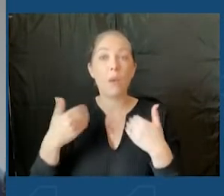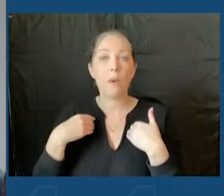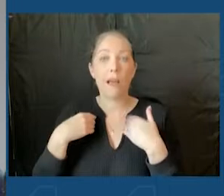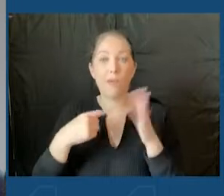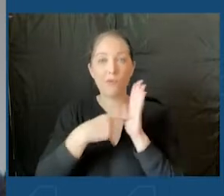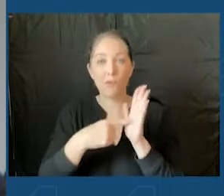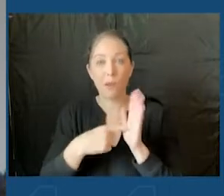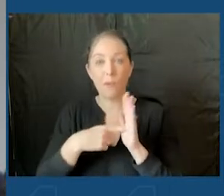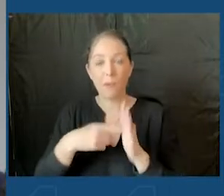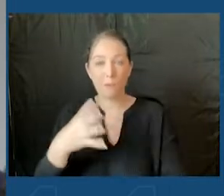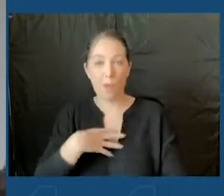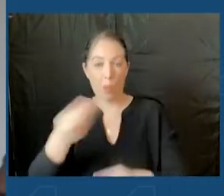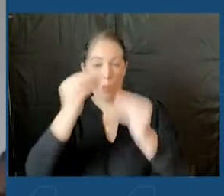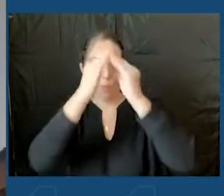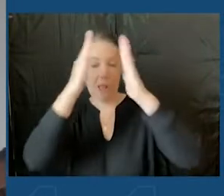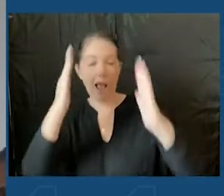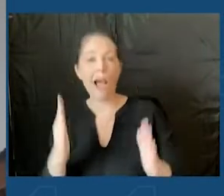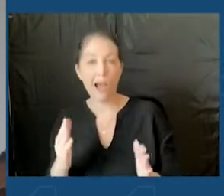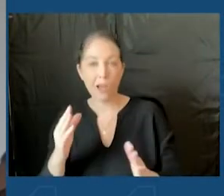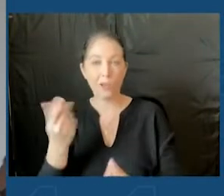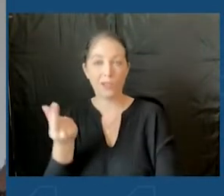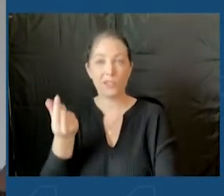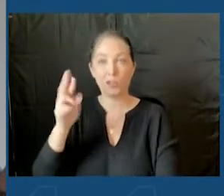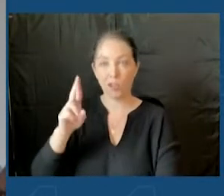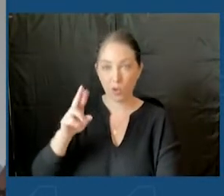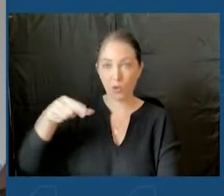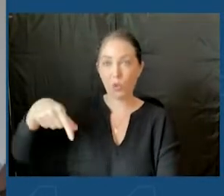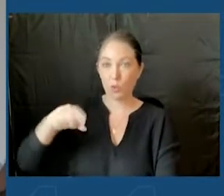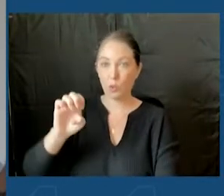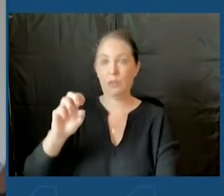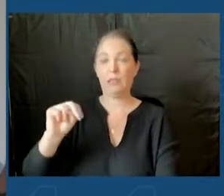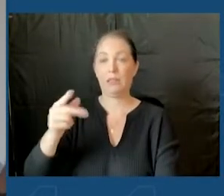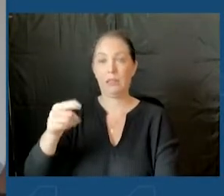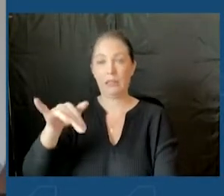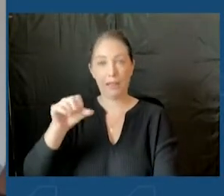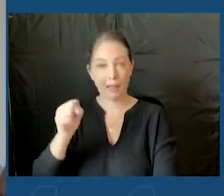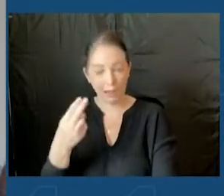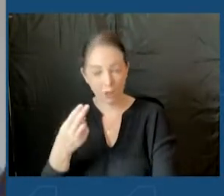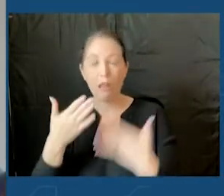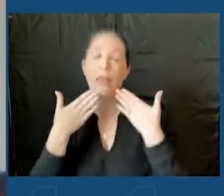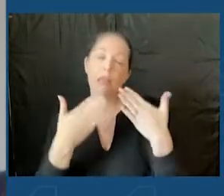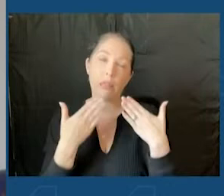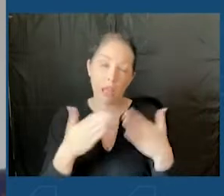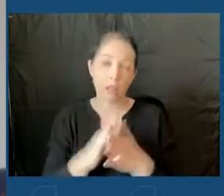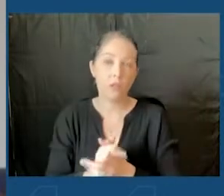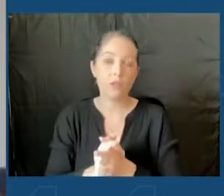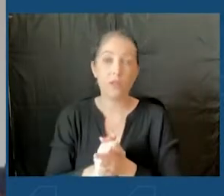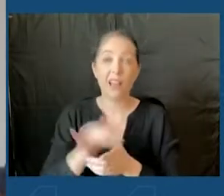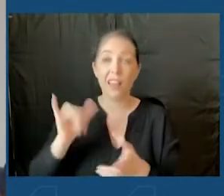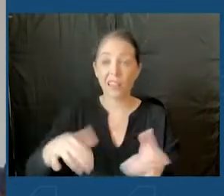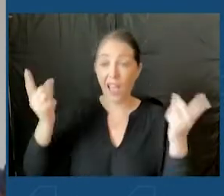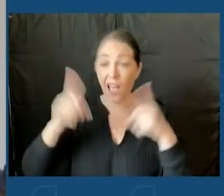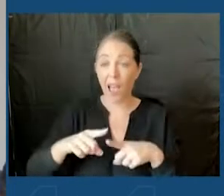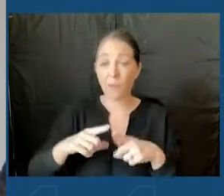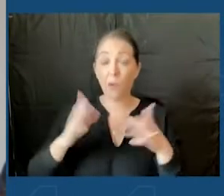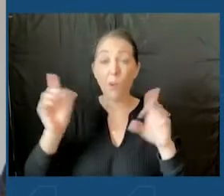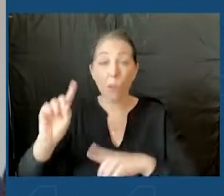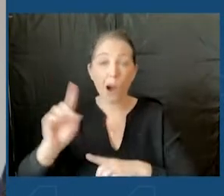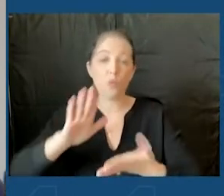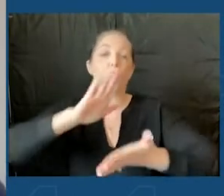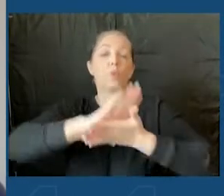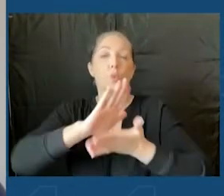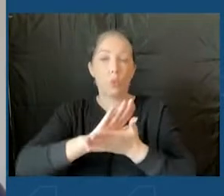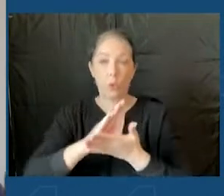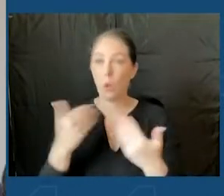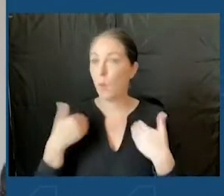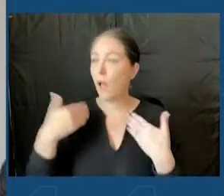who's representing the federal government in our rep, and I thank you. And it all happens in our schools, my friends. We have a great